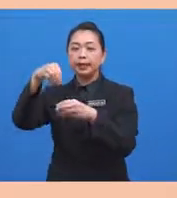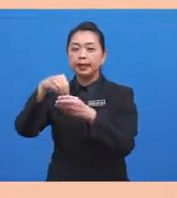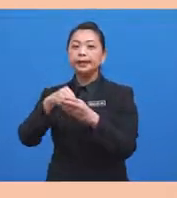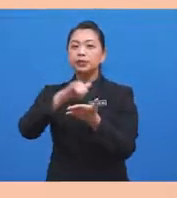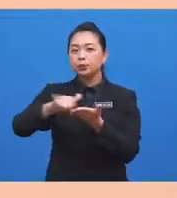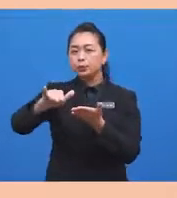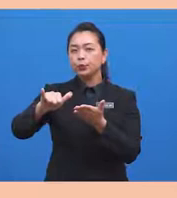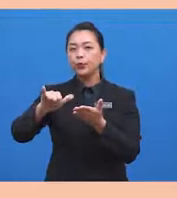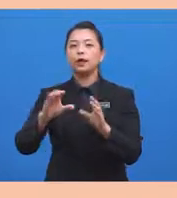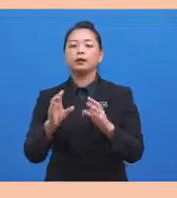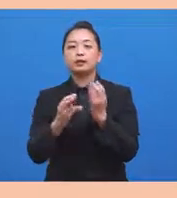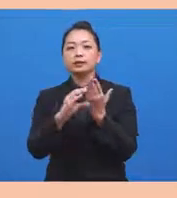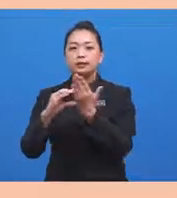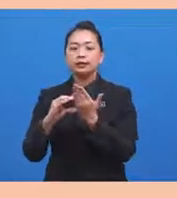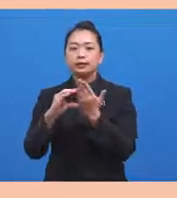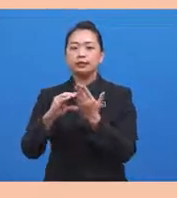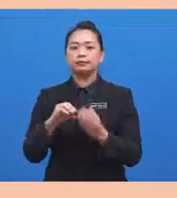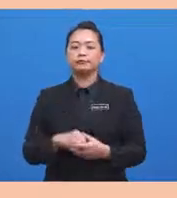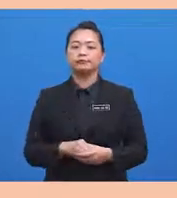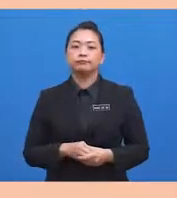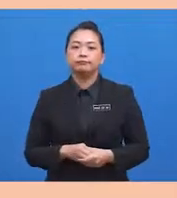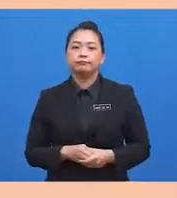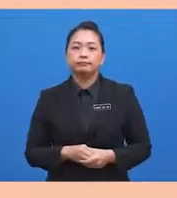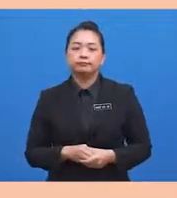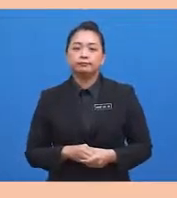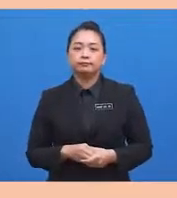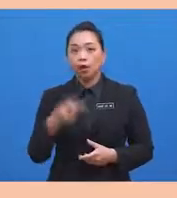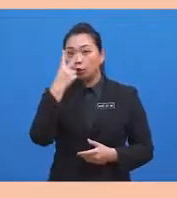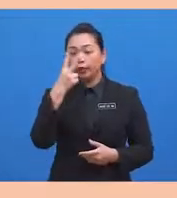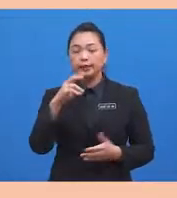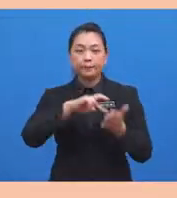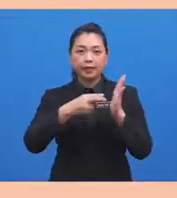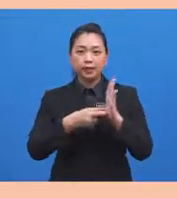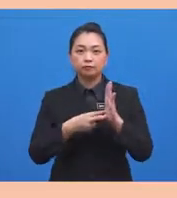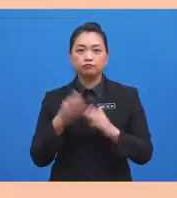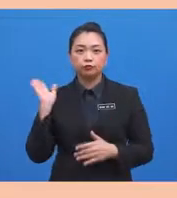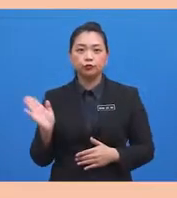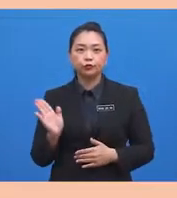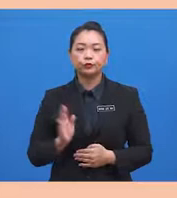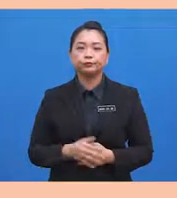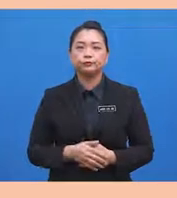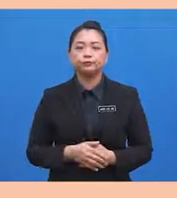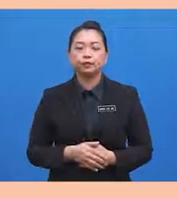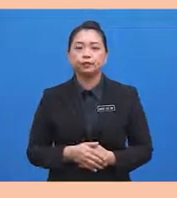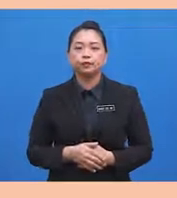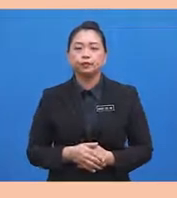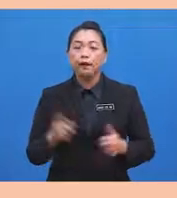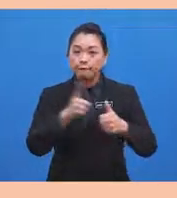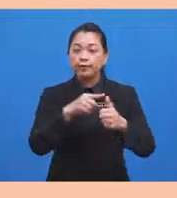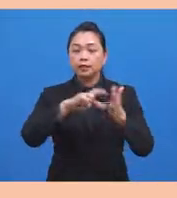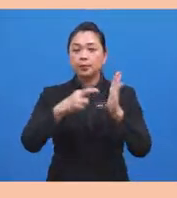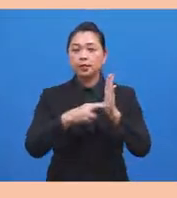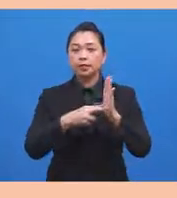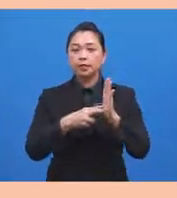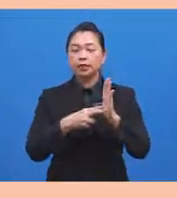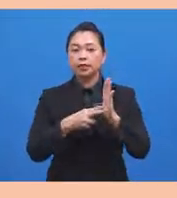1960s. Now let's look up to the meanings of these words. The first word, roots. The first meaning given is